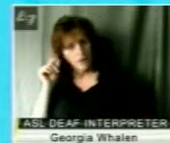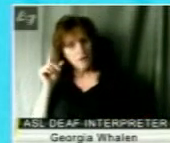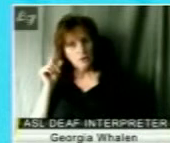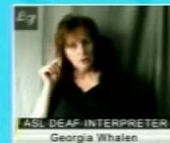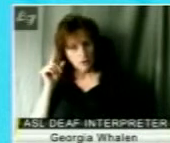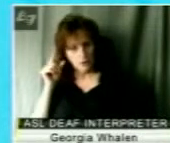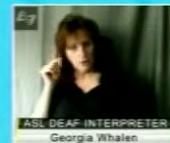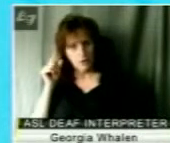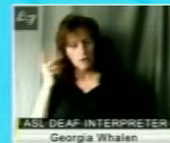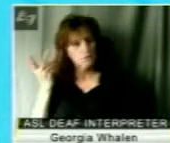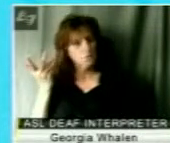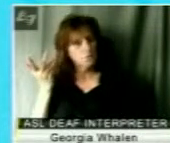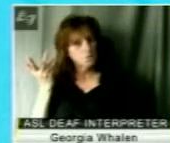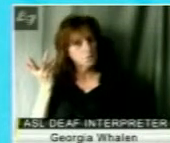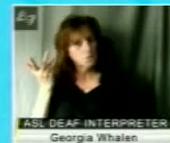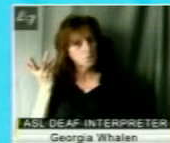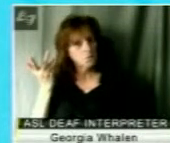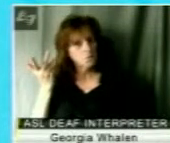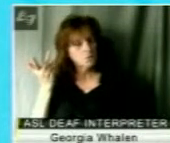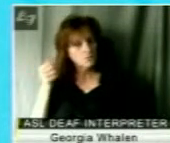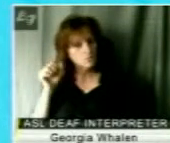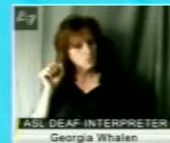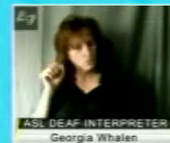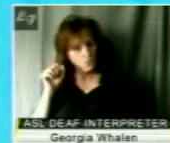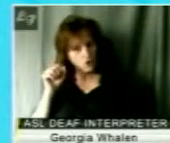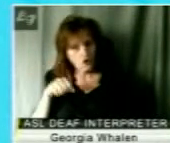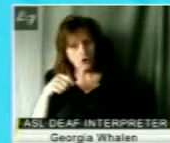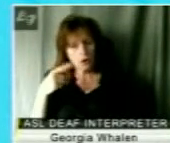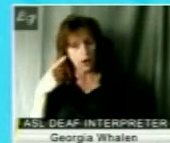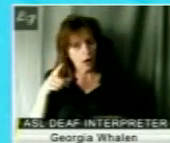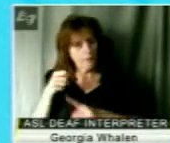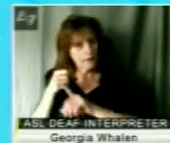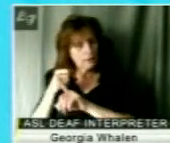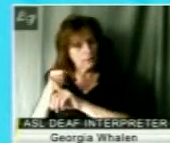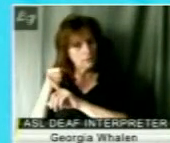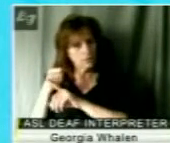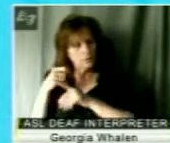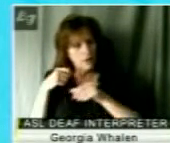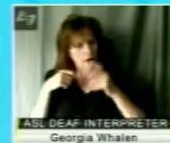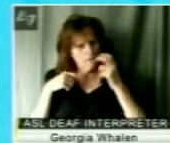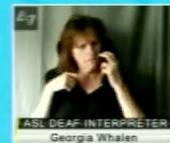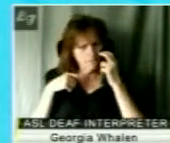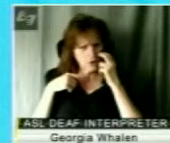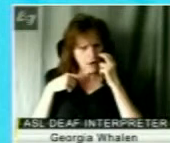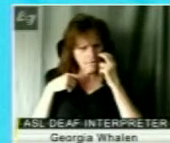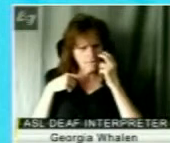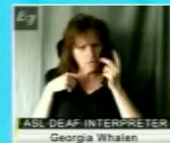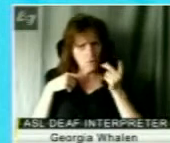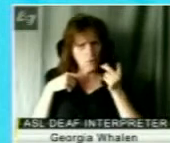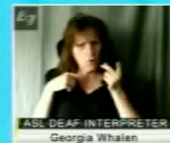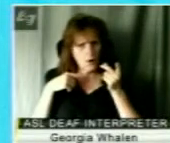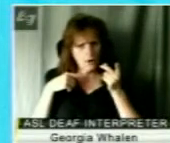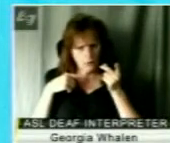your thoughts on potentially a county or a region coming to you and saying, we'd like to house